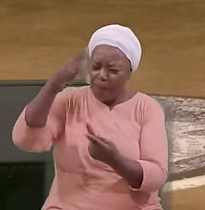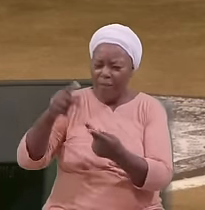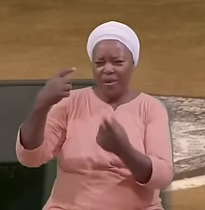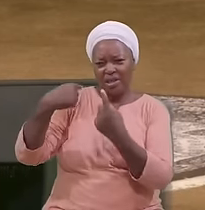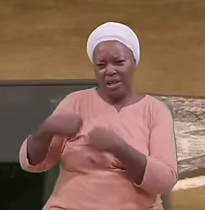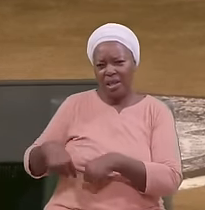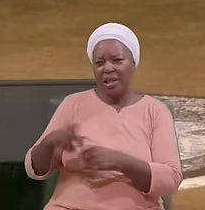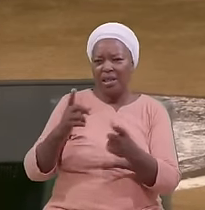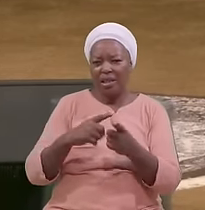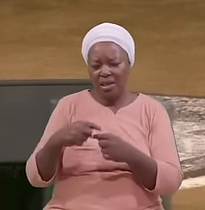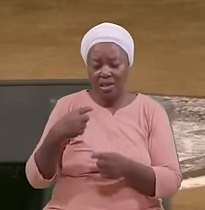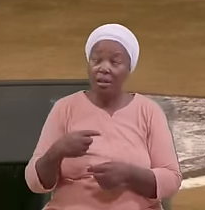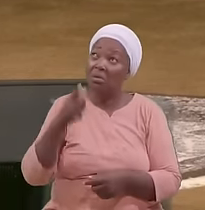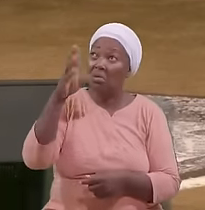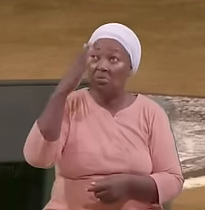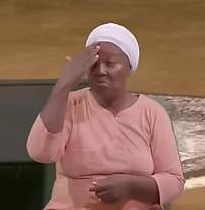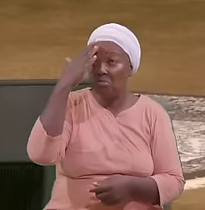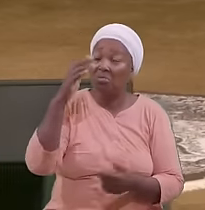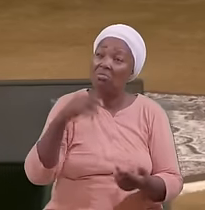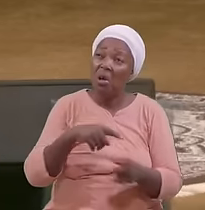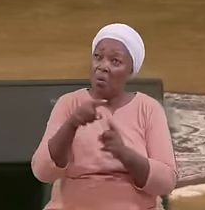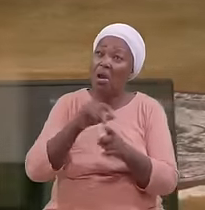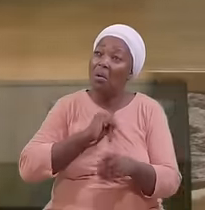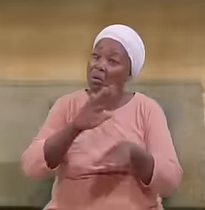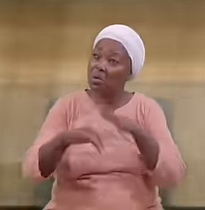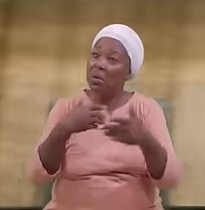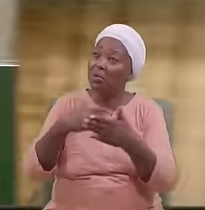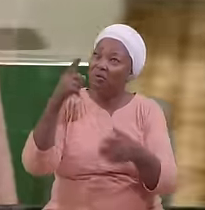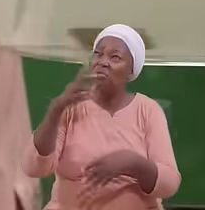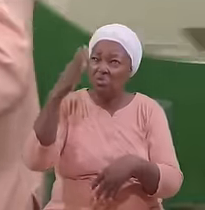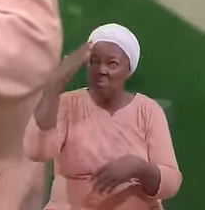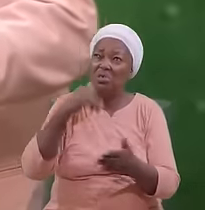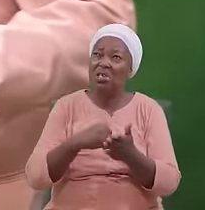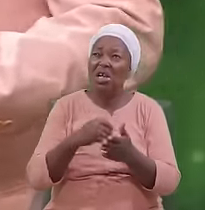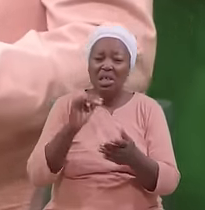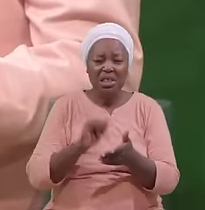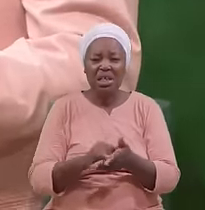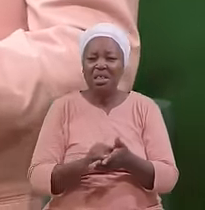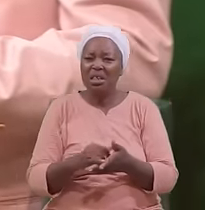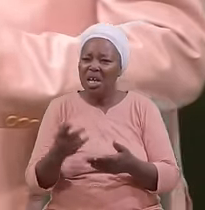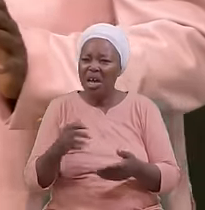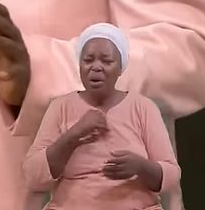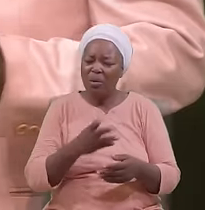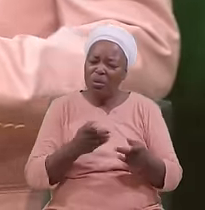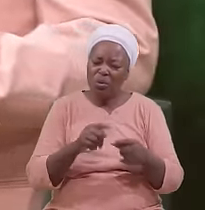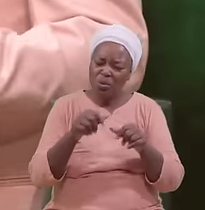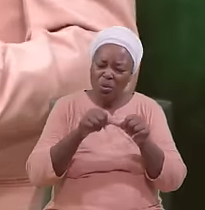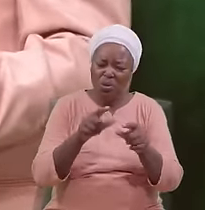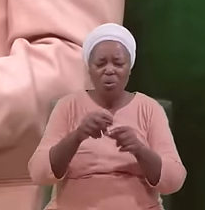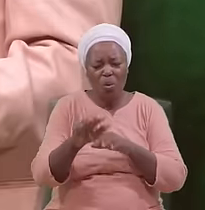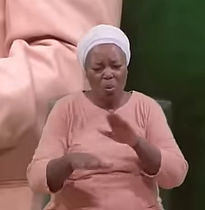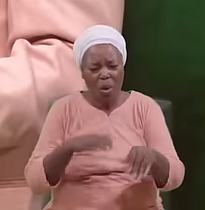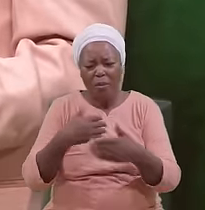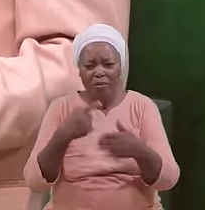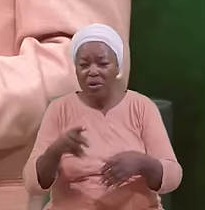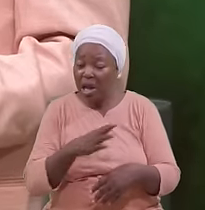He said, God, you know, when I was walking before you, I wanted to have a longer time to keep on walking before you. I